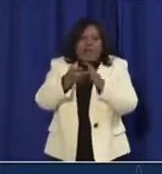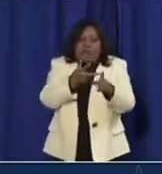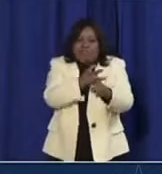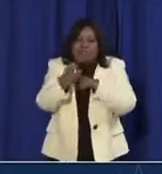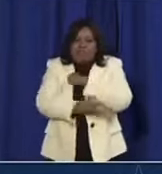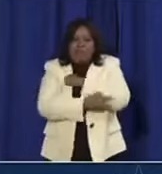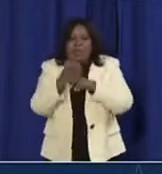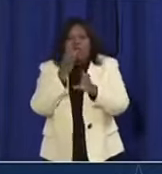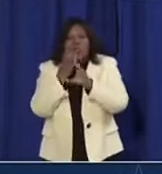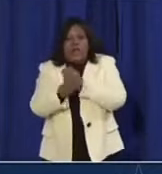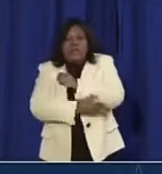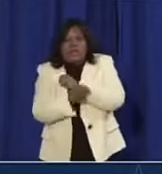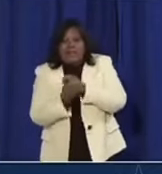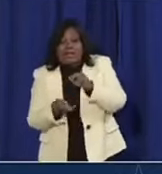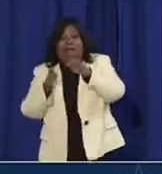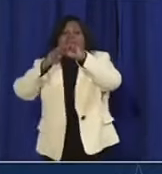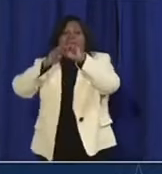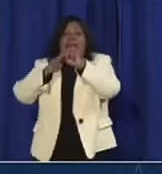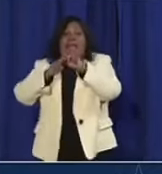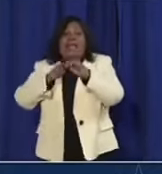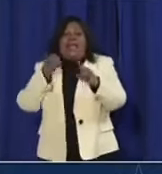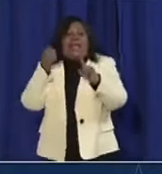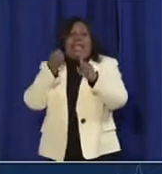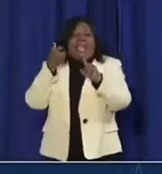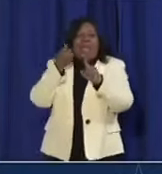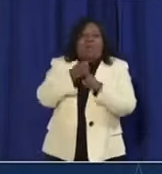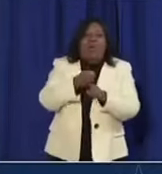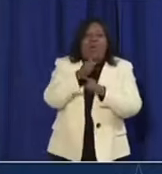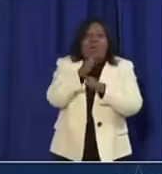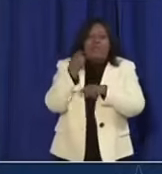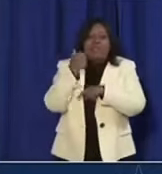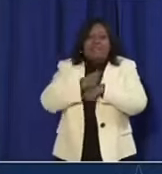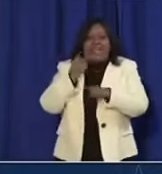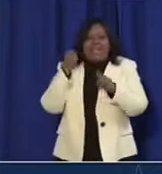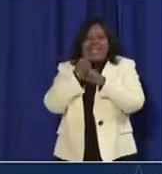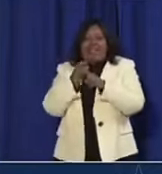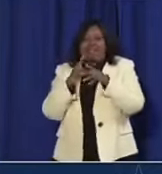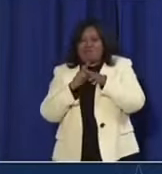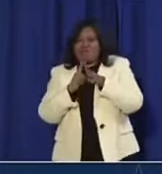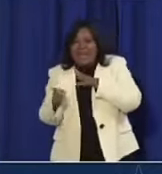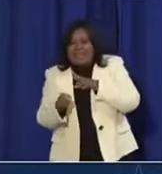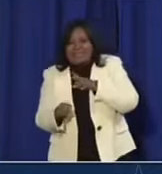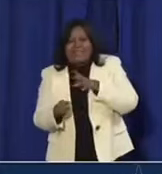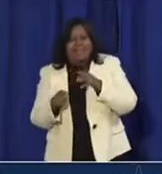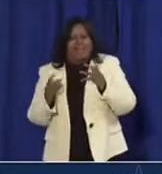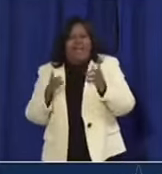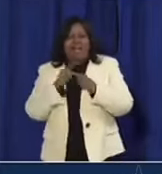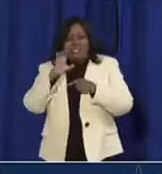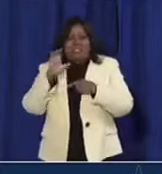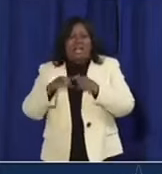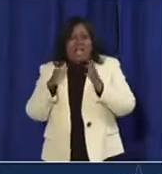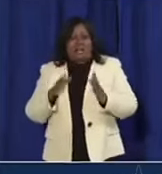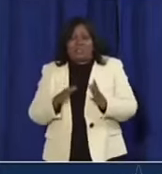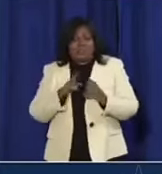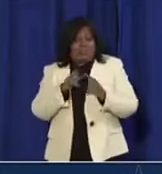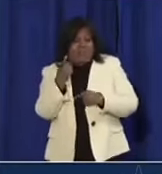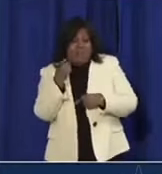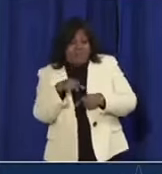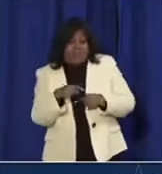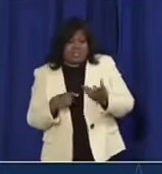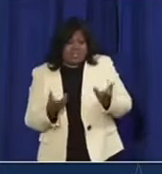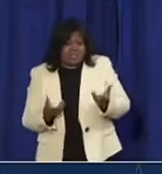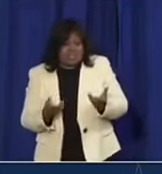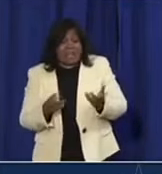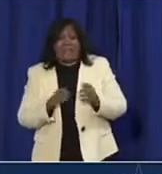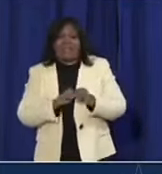day, up. Hit and run, 100 a day, hit and run of Chicagoans. Do you have a question, sir? Yes,